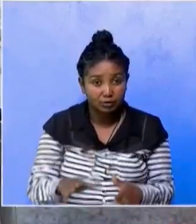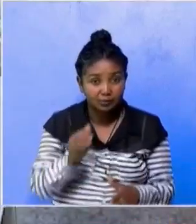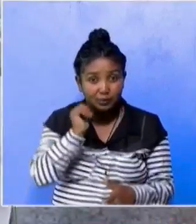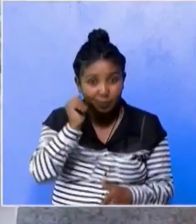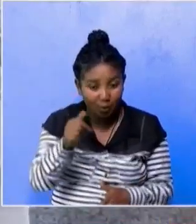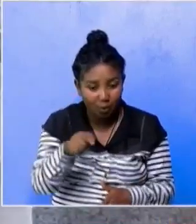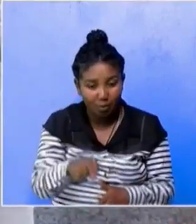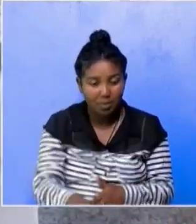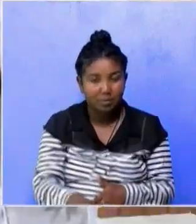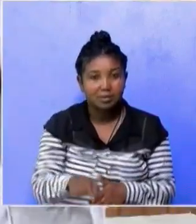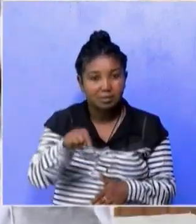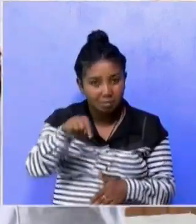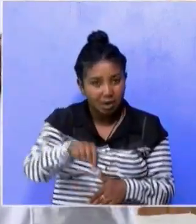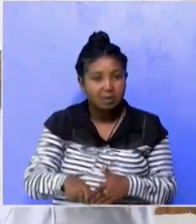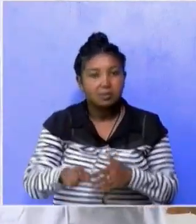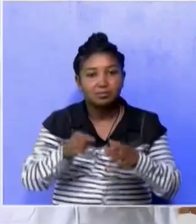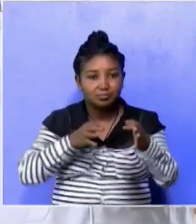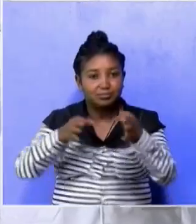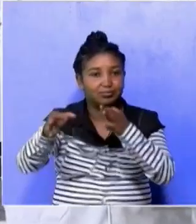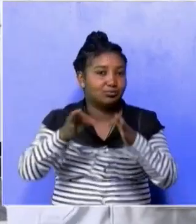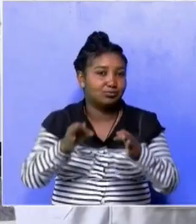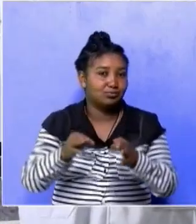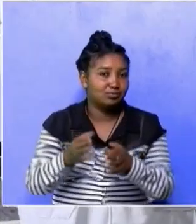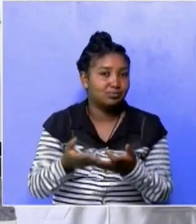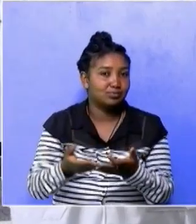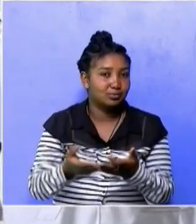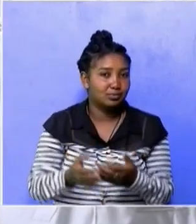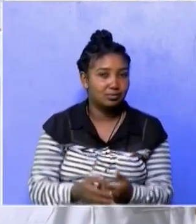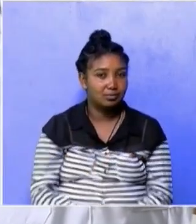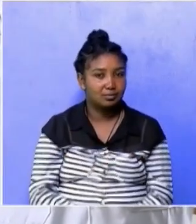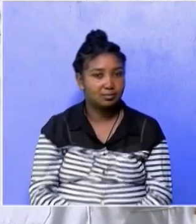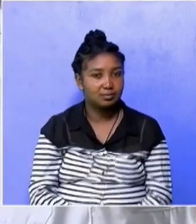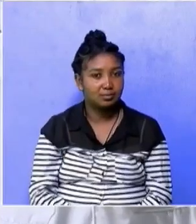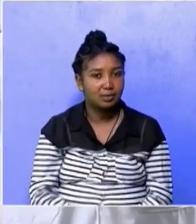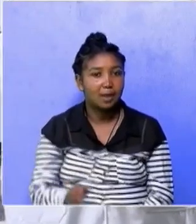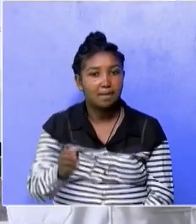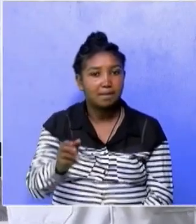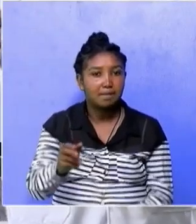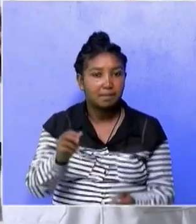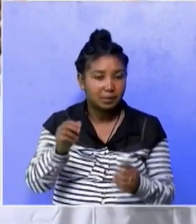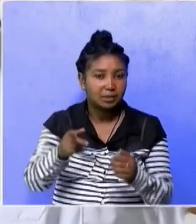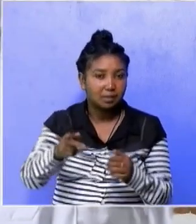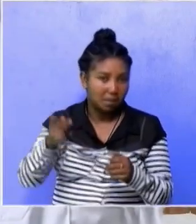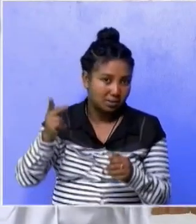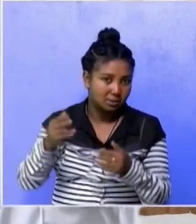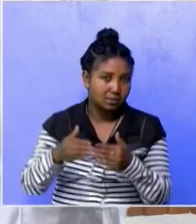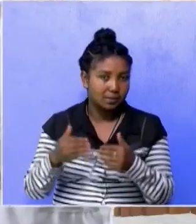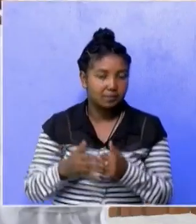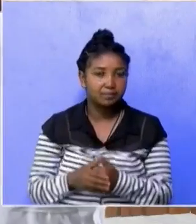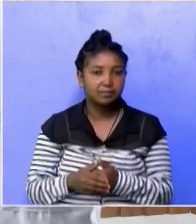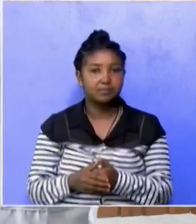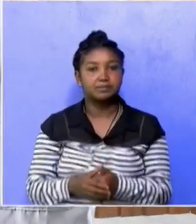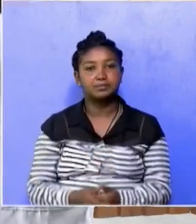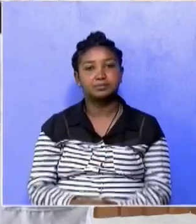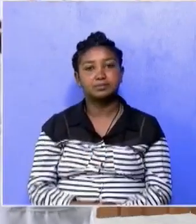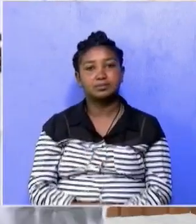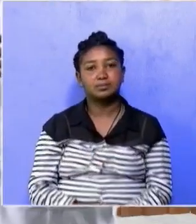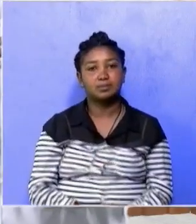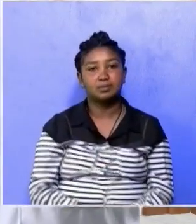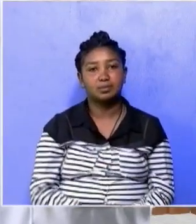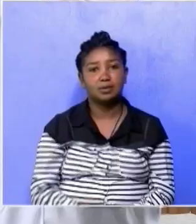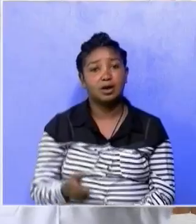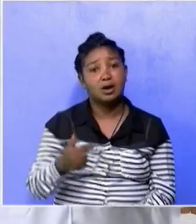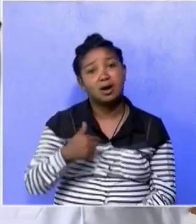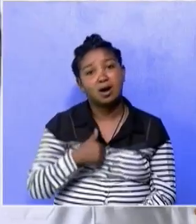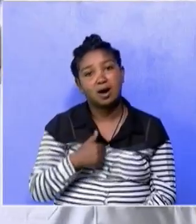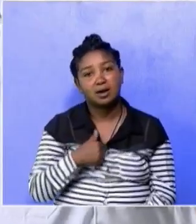friends what you did at home yesterday. And then you will tell like this, yeah,